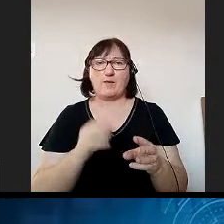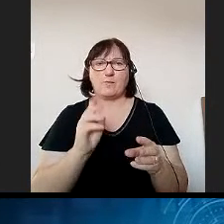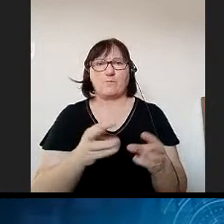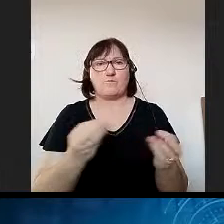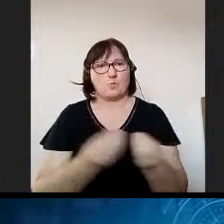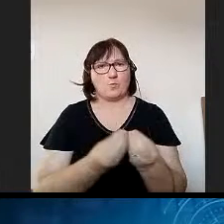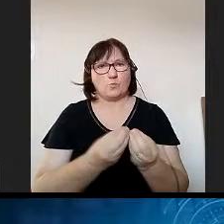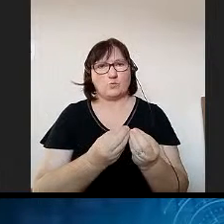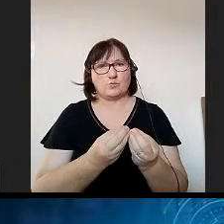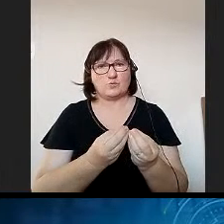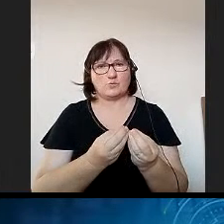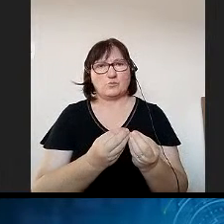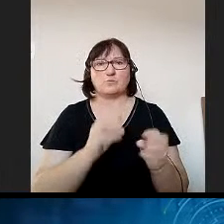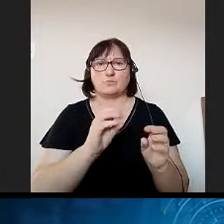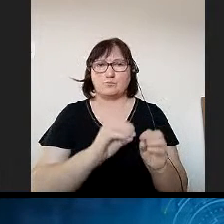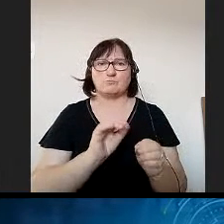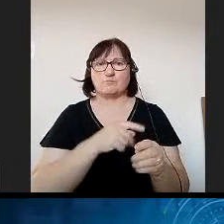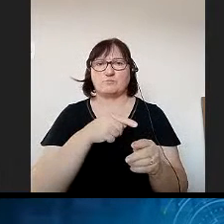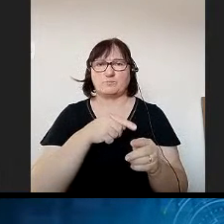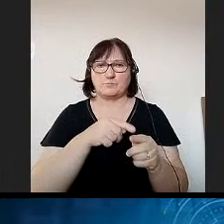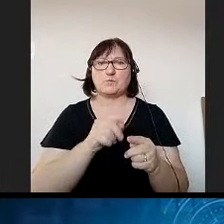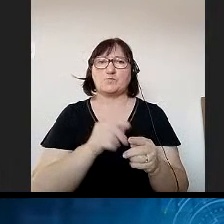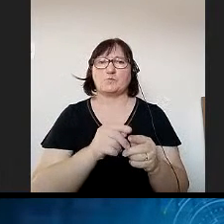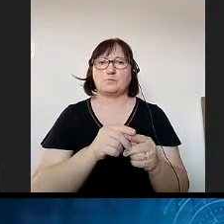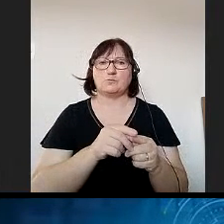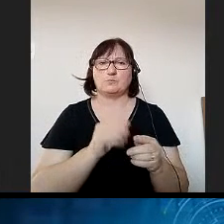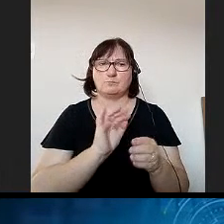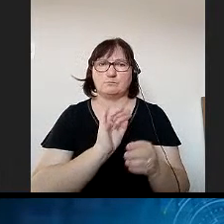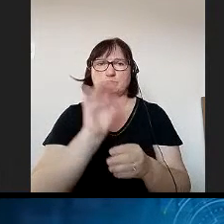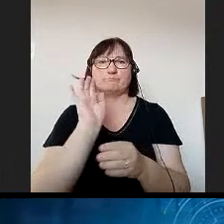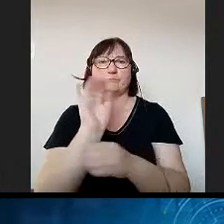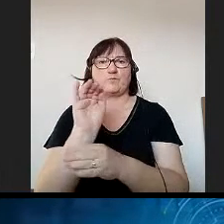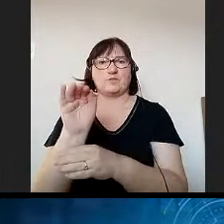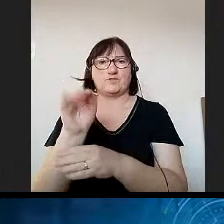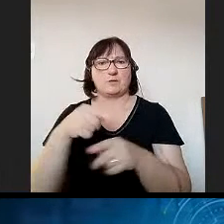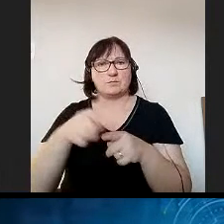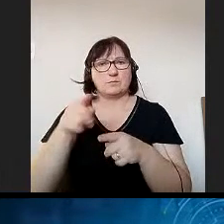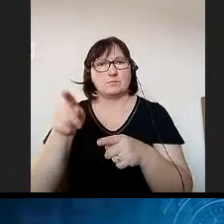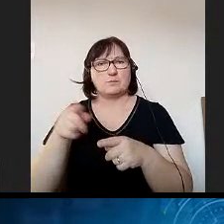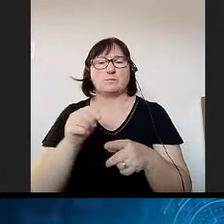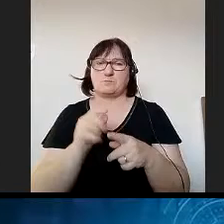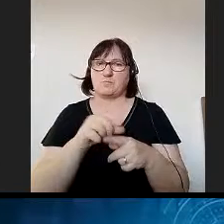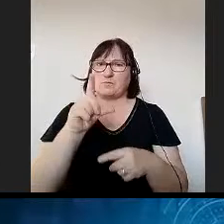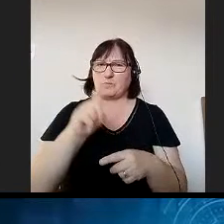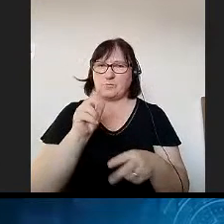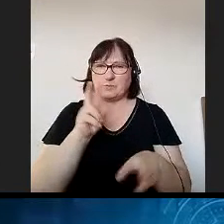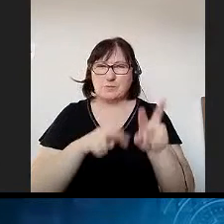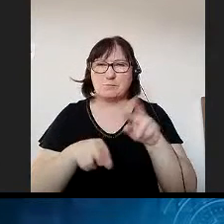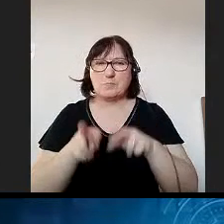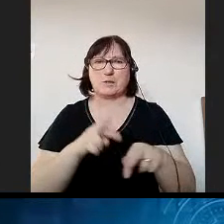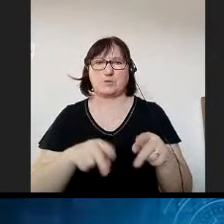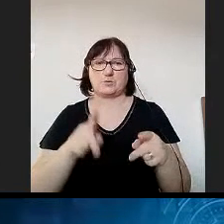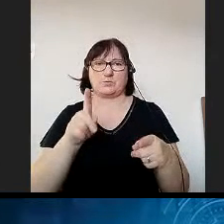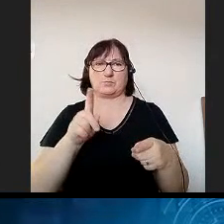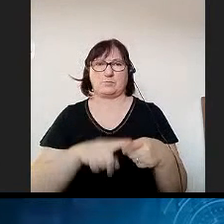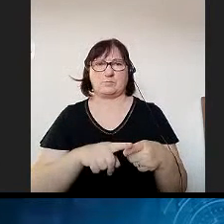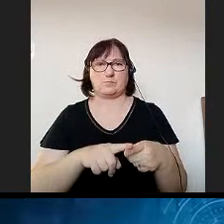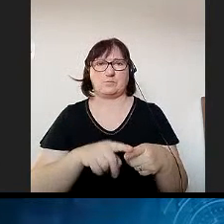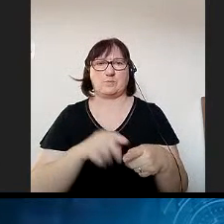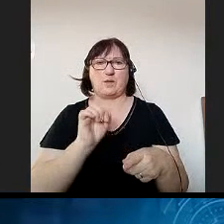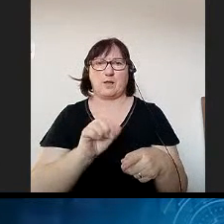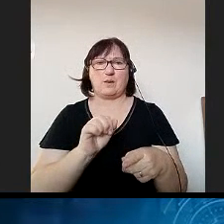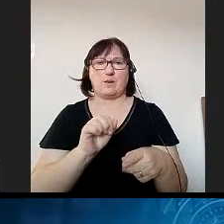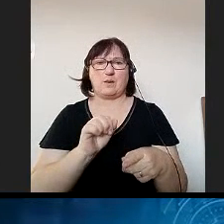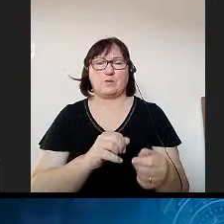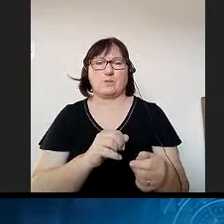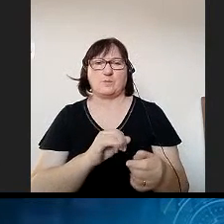numerous benefits. It ranges from reduced stops, inspections, reduced surety bonds. You get